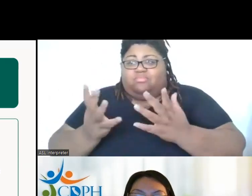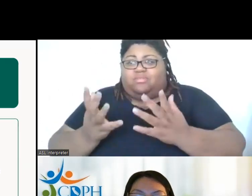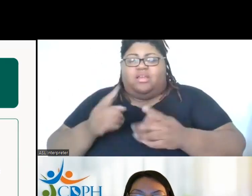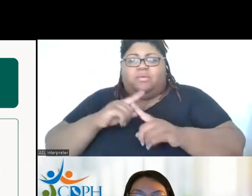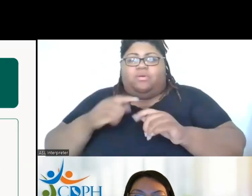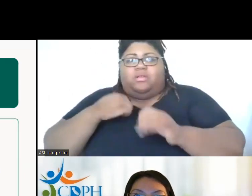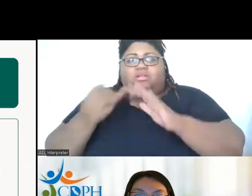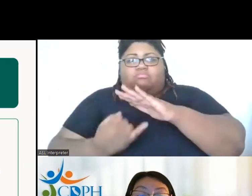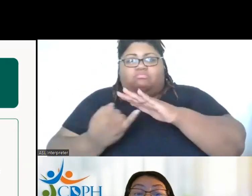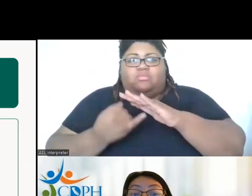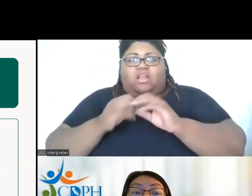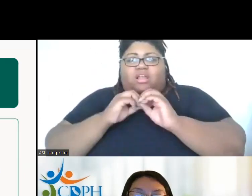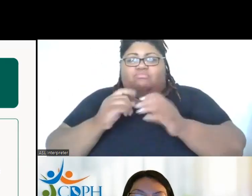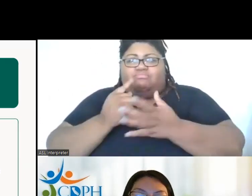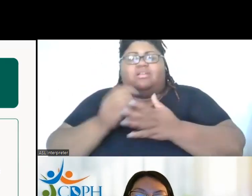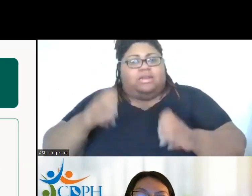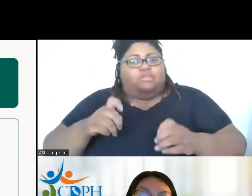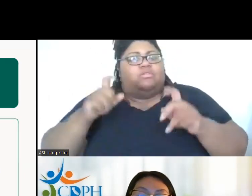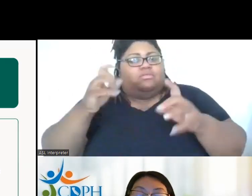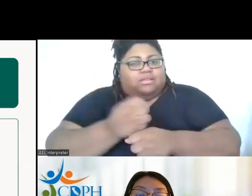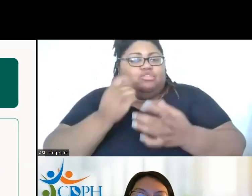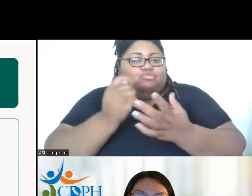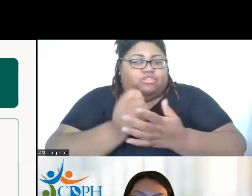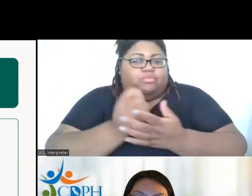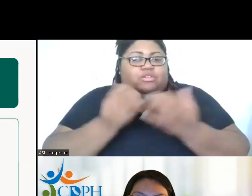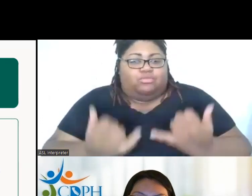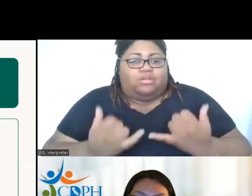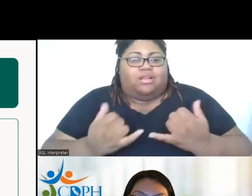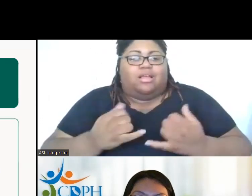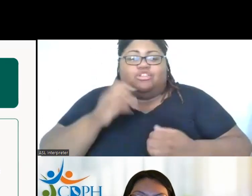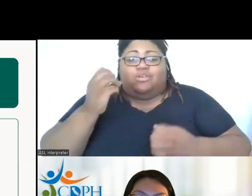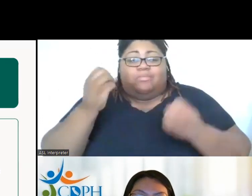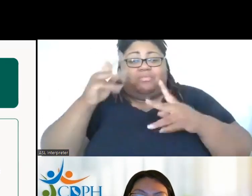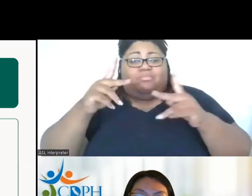most people have sort of ruled themselves out and not even tried to get treatment.